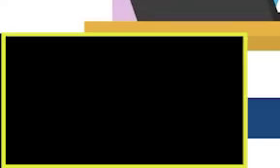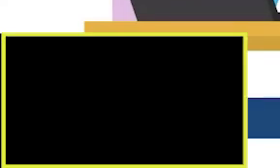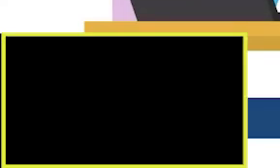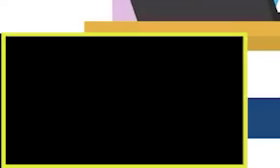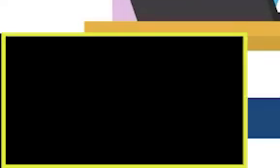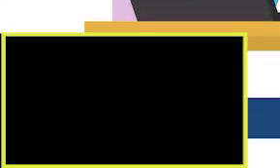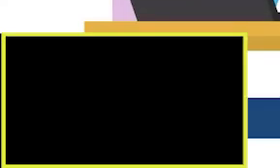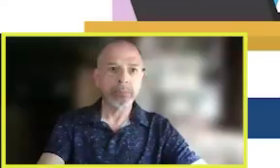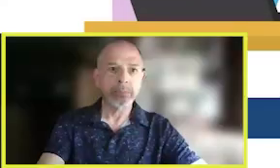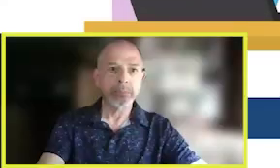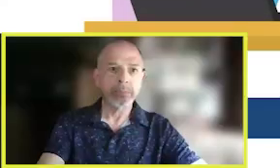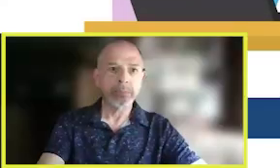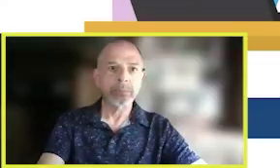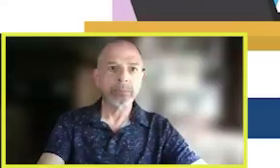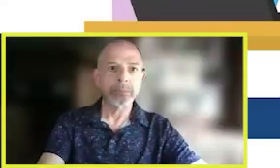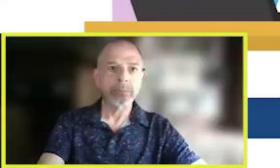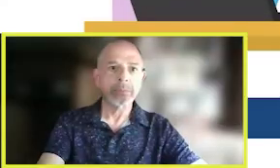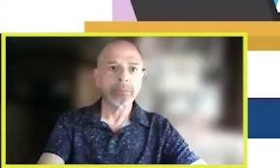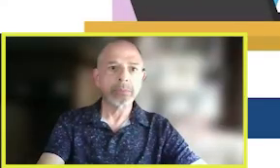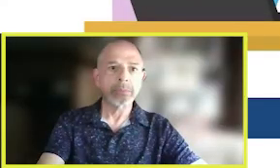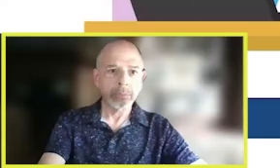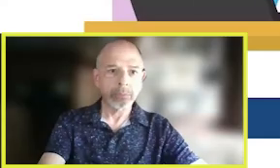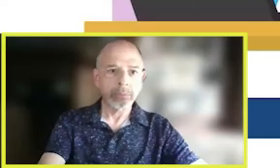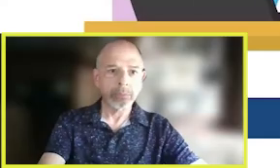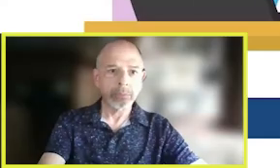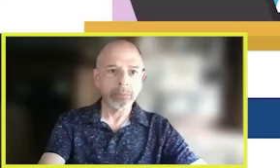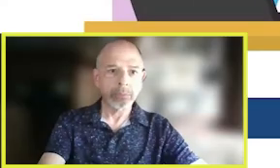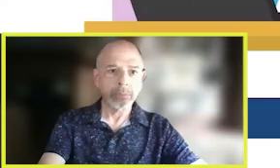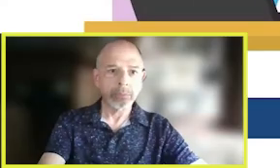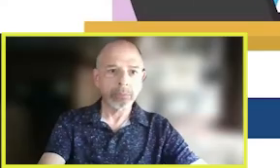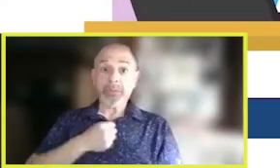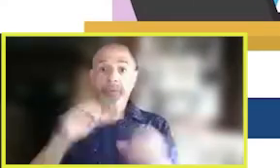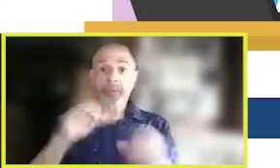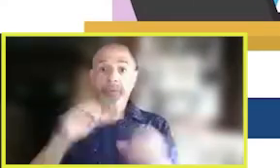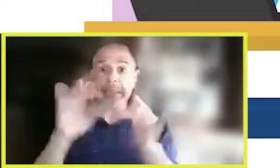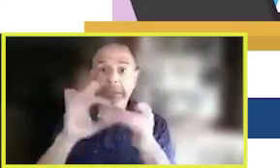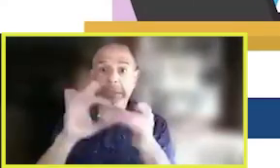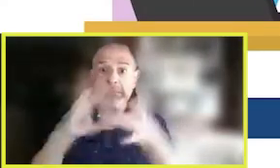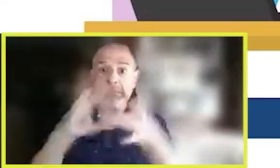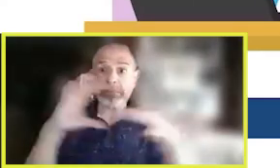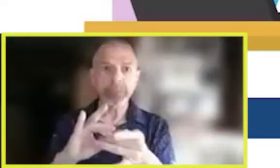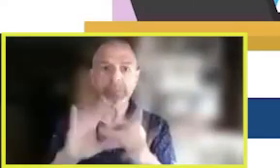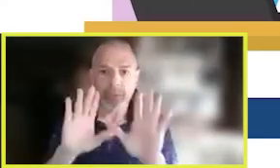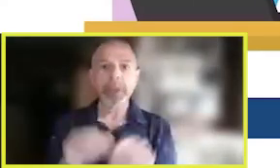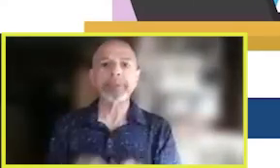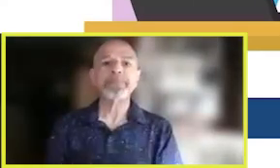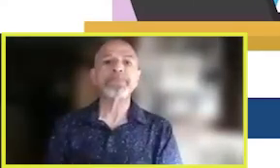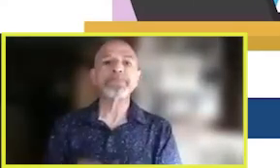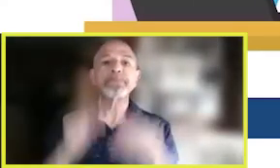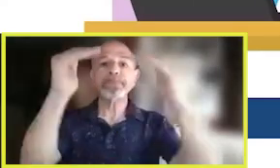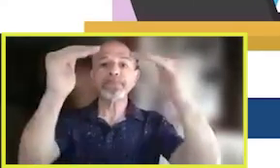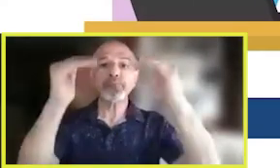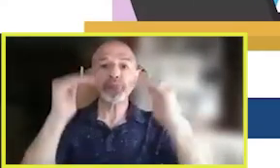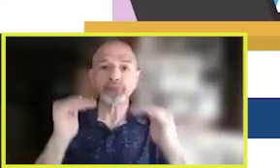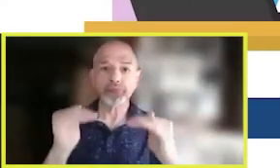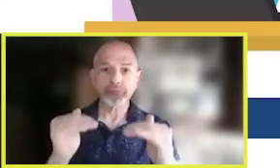the technology tools that they have there, and you'll learn more about phones, tablets, and smart tools.